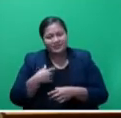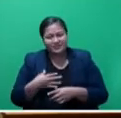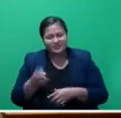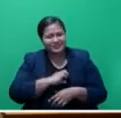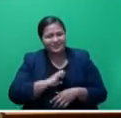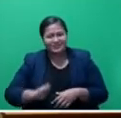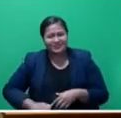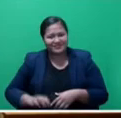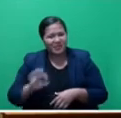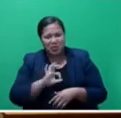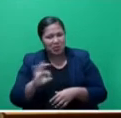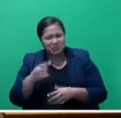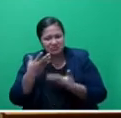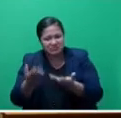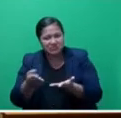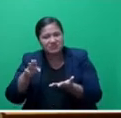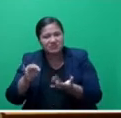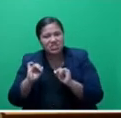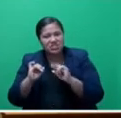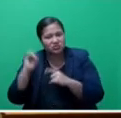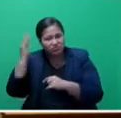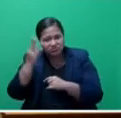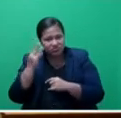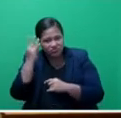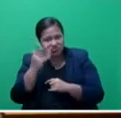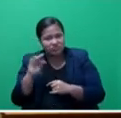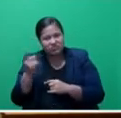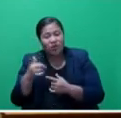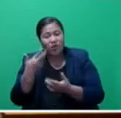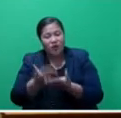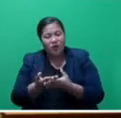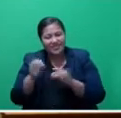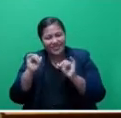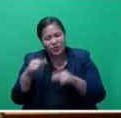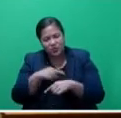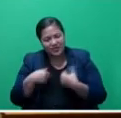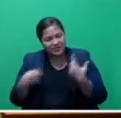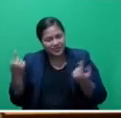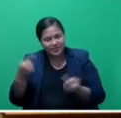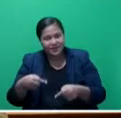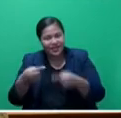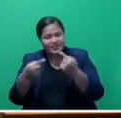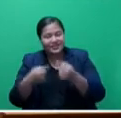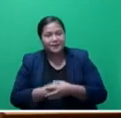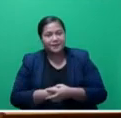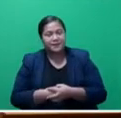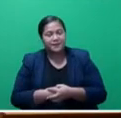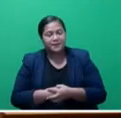into consideration as per the address we are debating. Those that were made